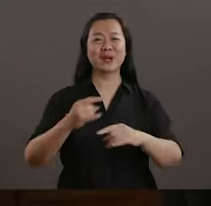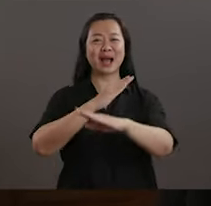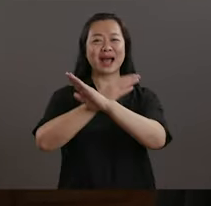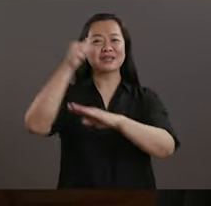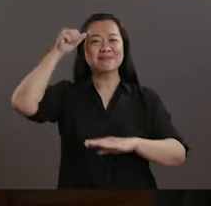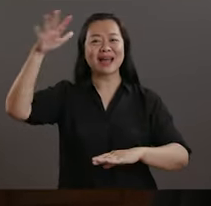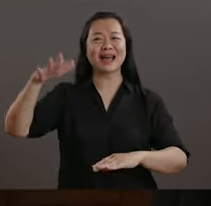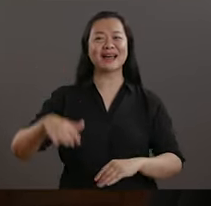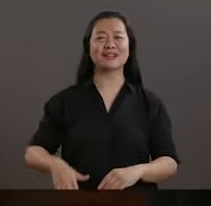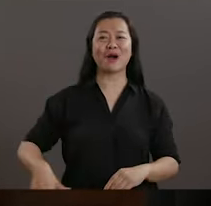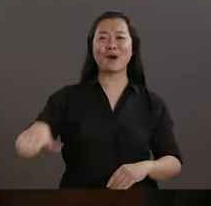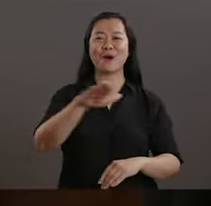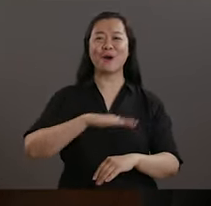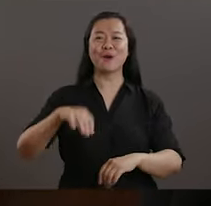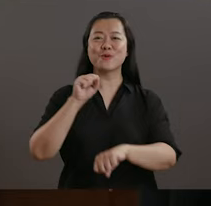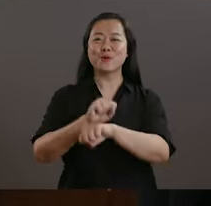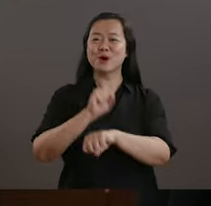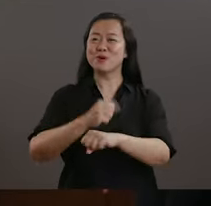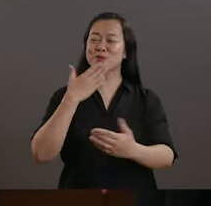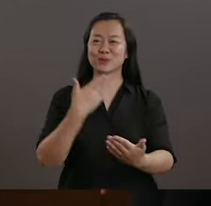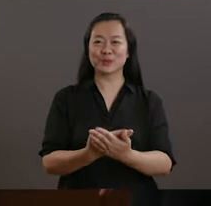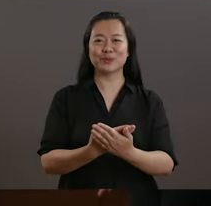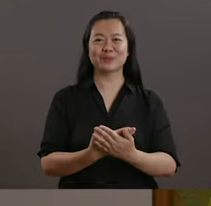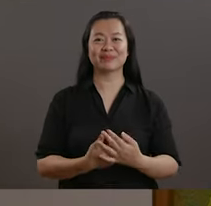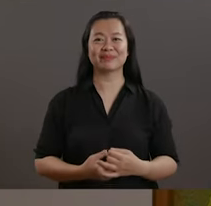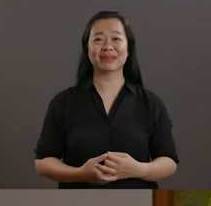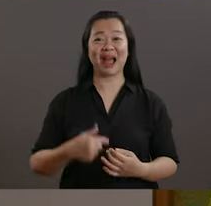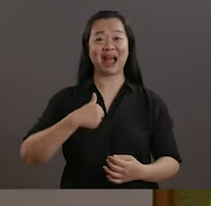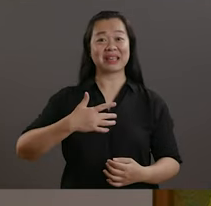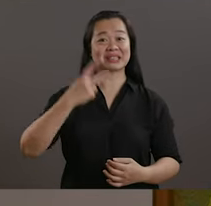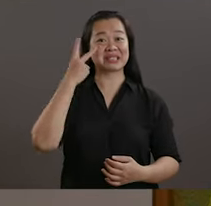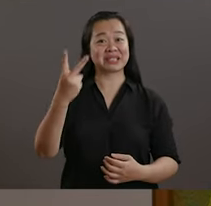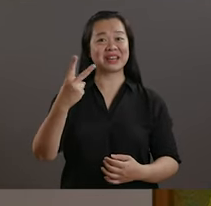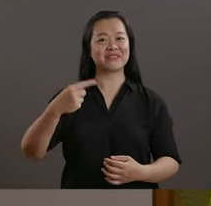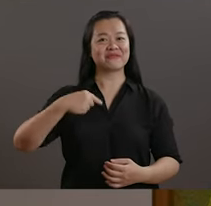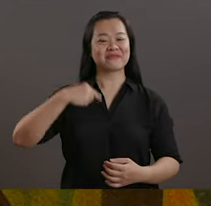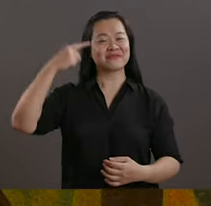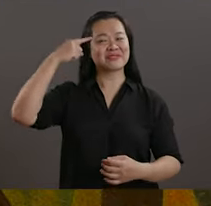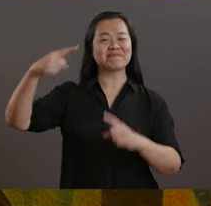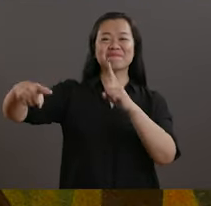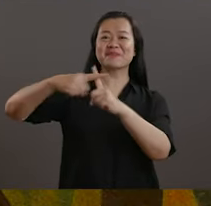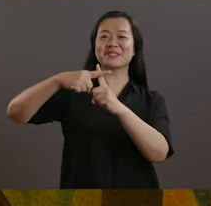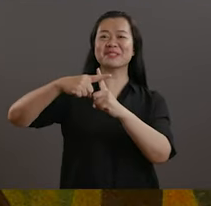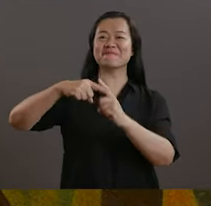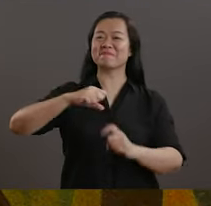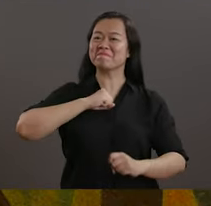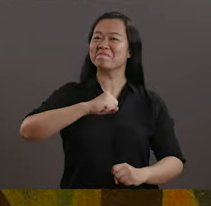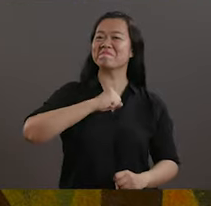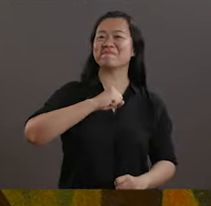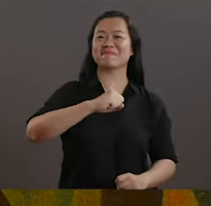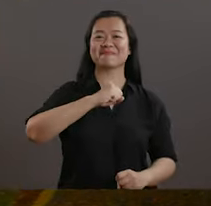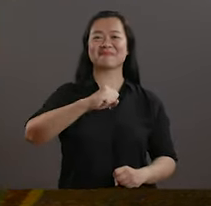Spider-Man, the X-Men, forces for good. I see optimism, suggesting that we